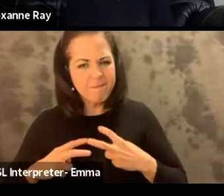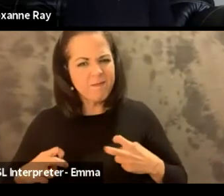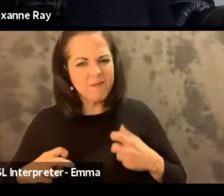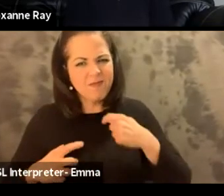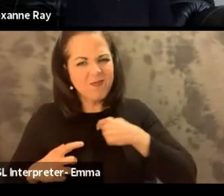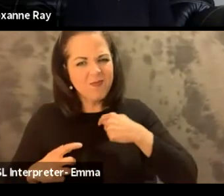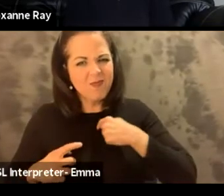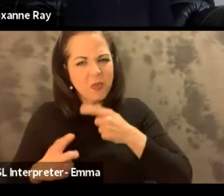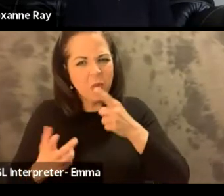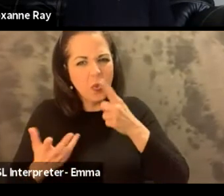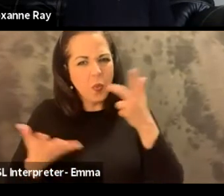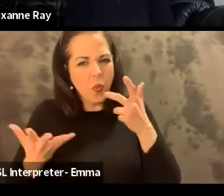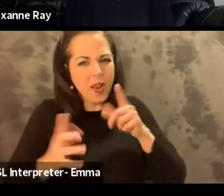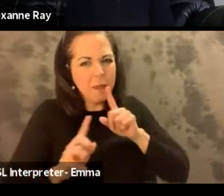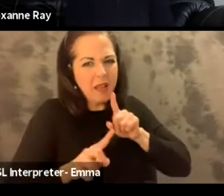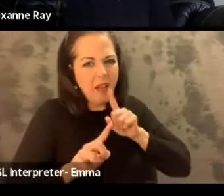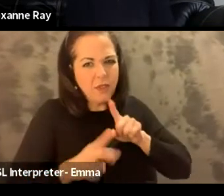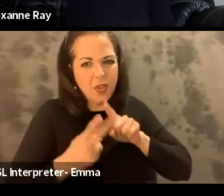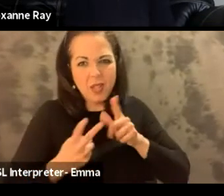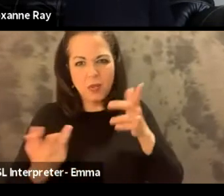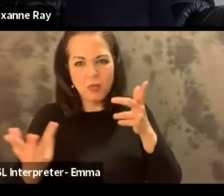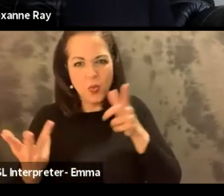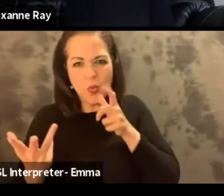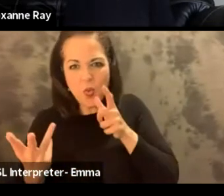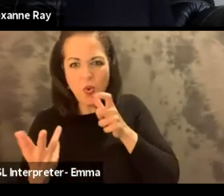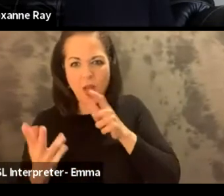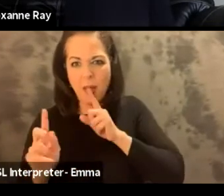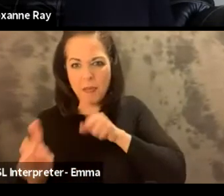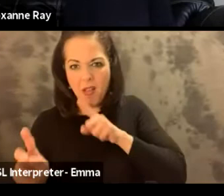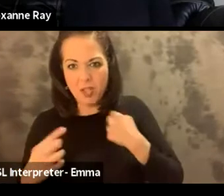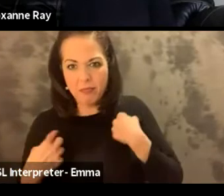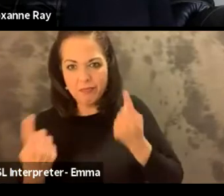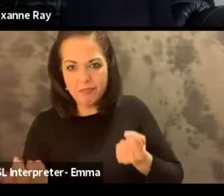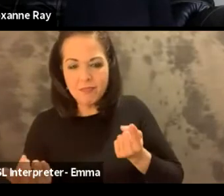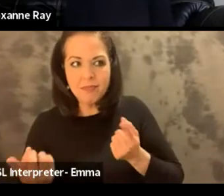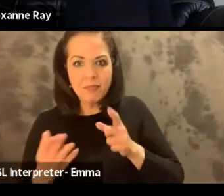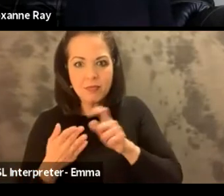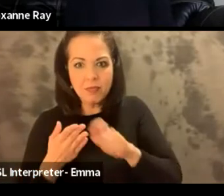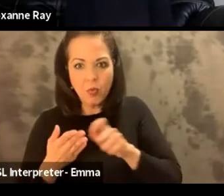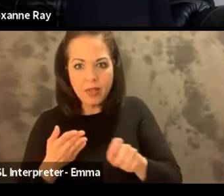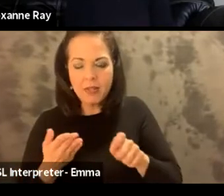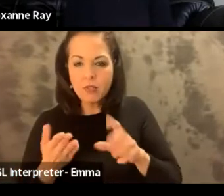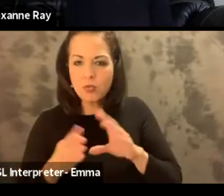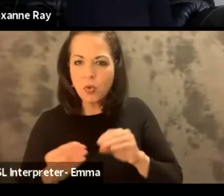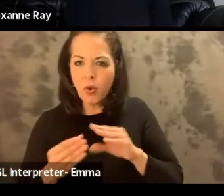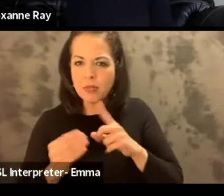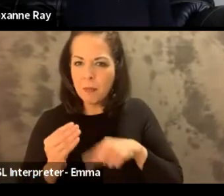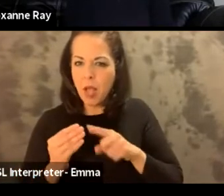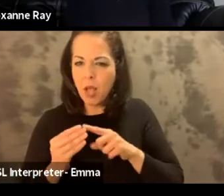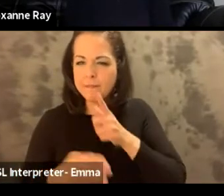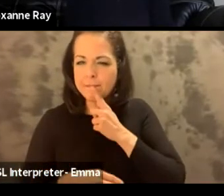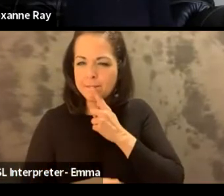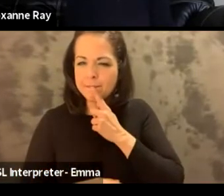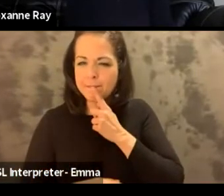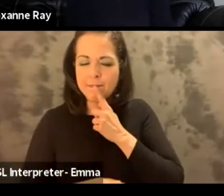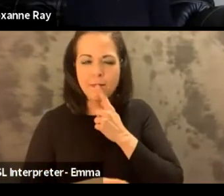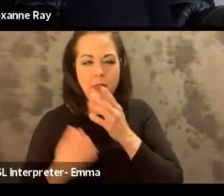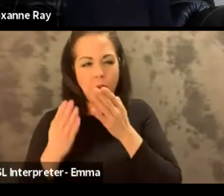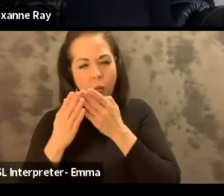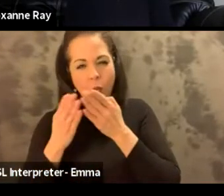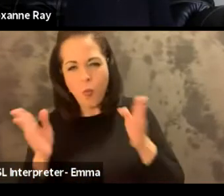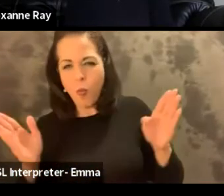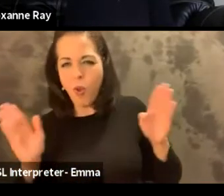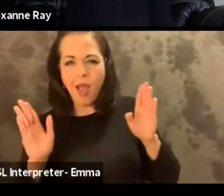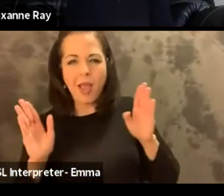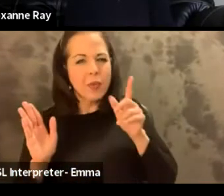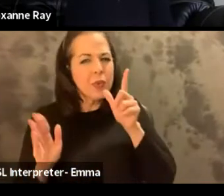And so the first thing that I did was actually ask as wide an audience as I could, who I should